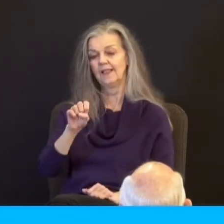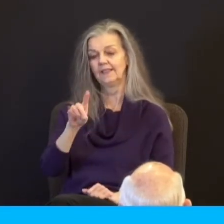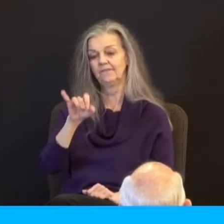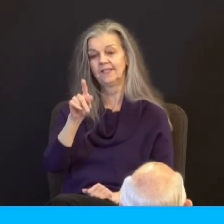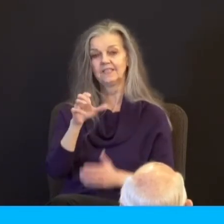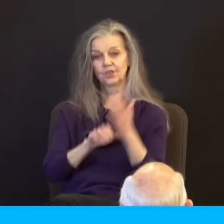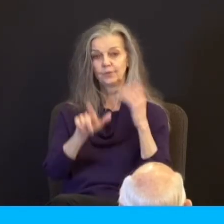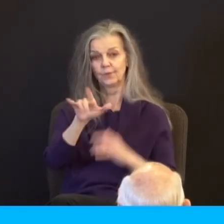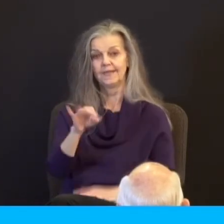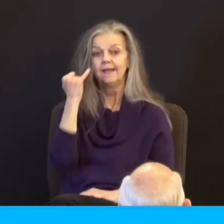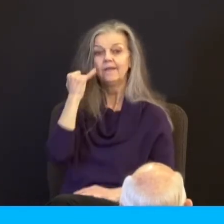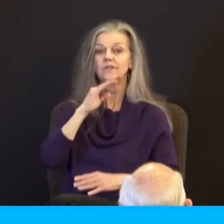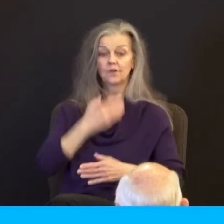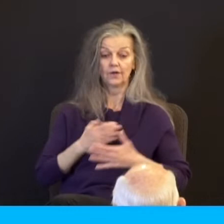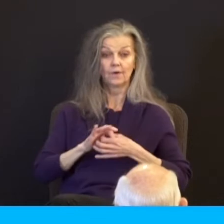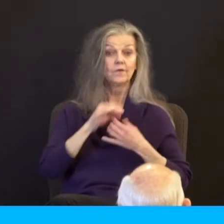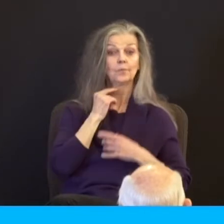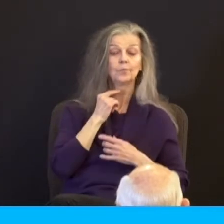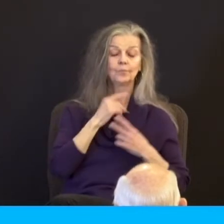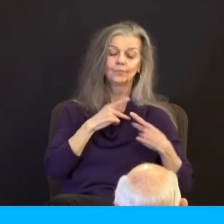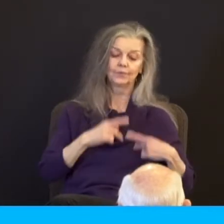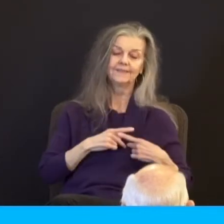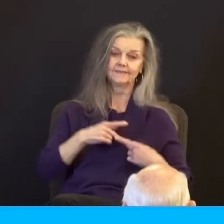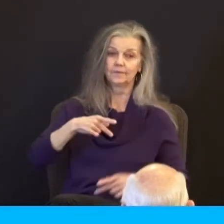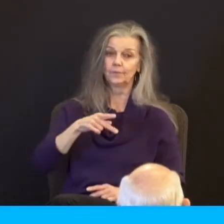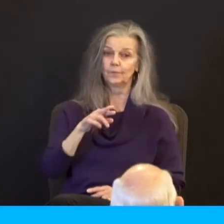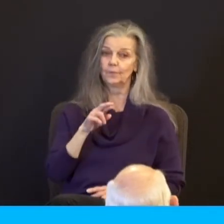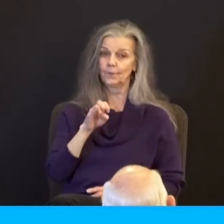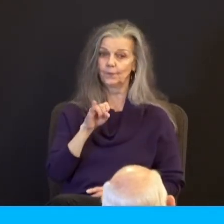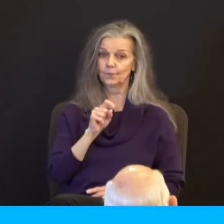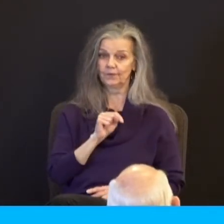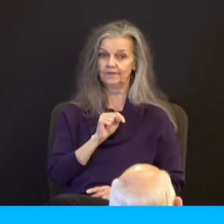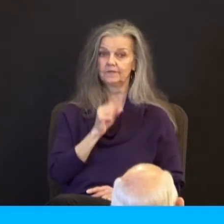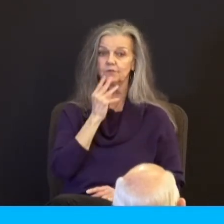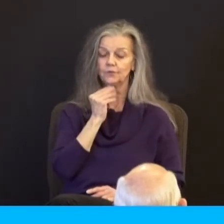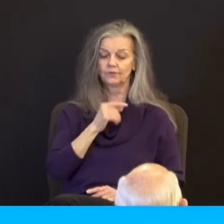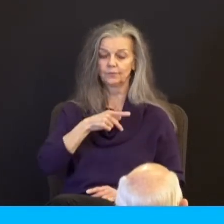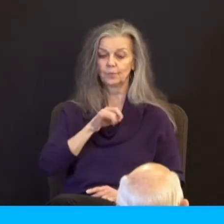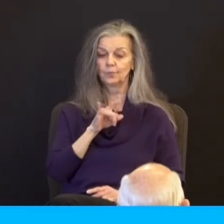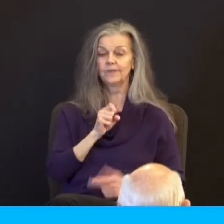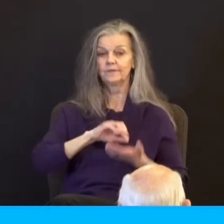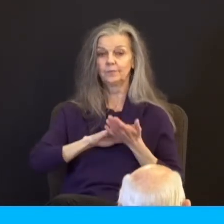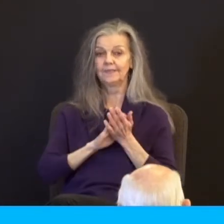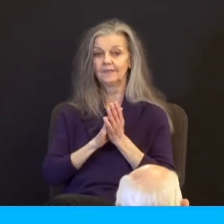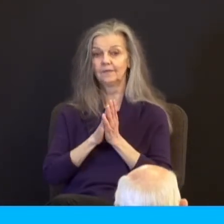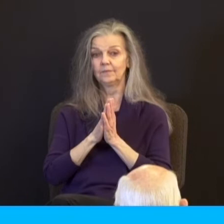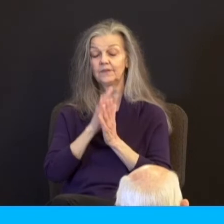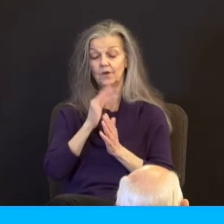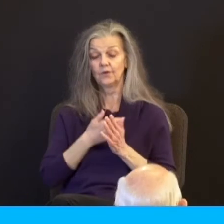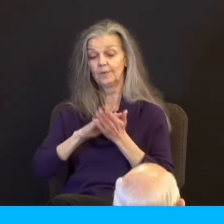if a daughter of a priest plays the harlot, she has basically dishonored her